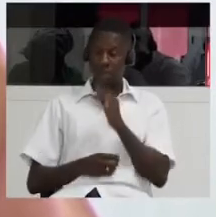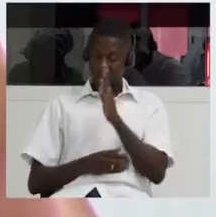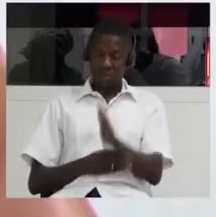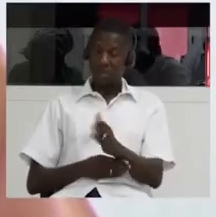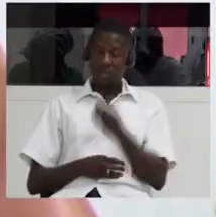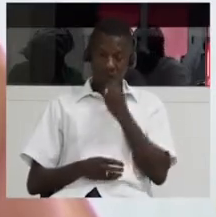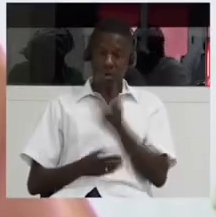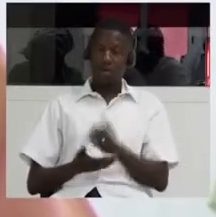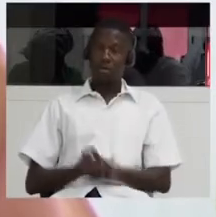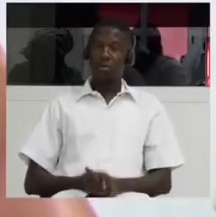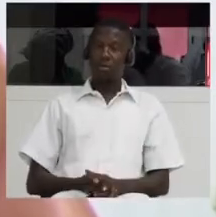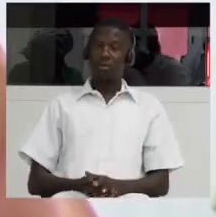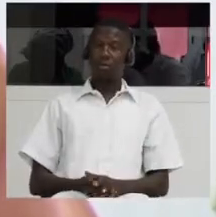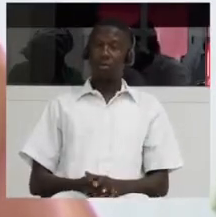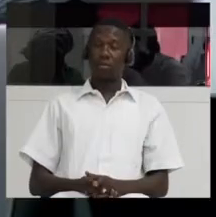That it was your